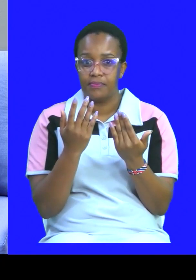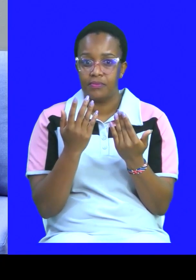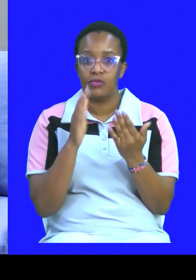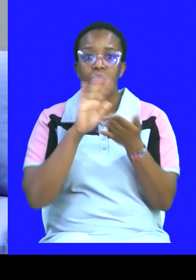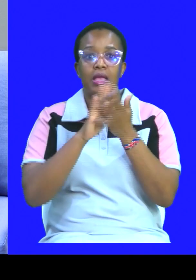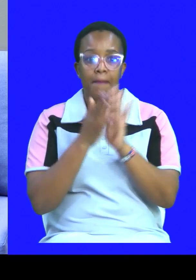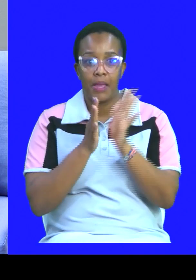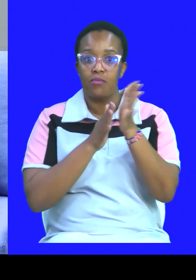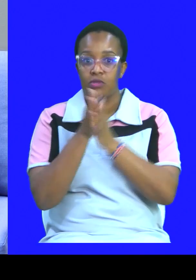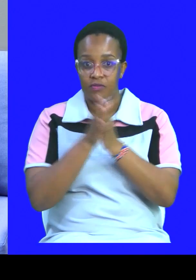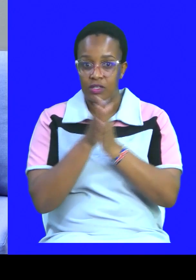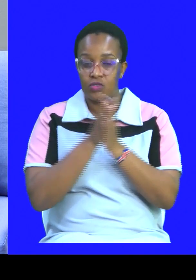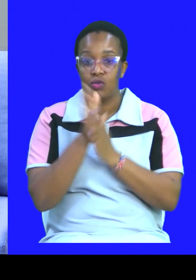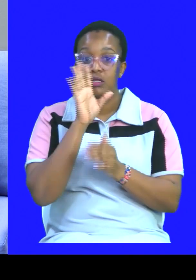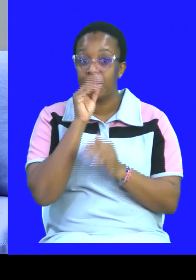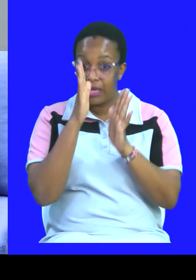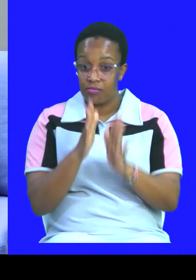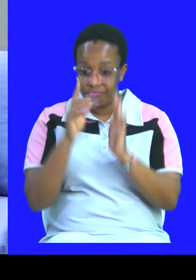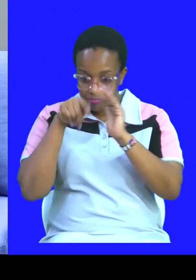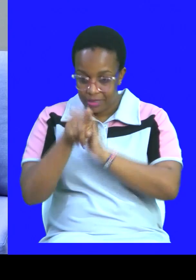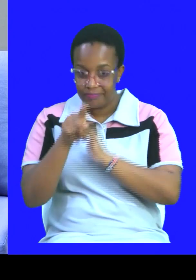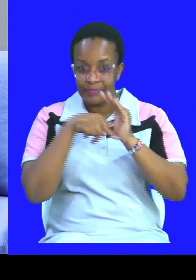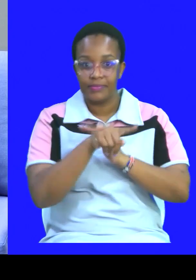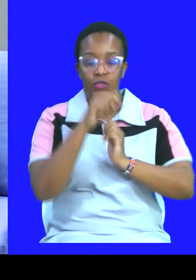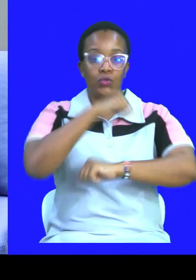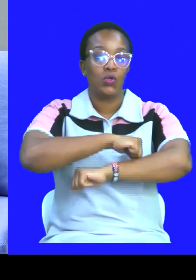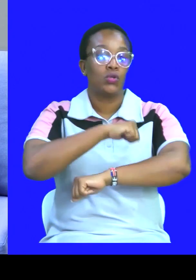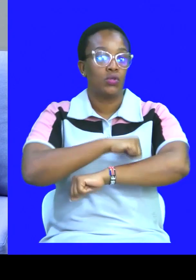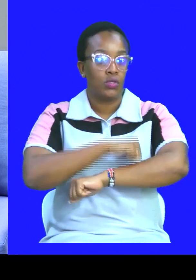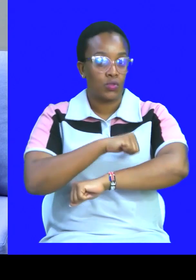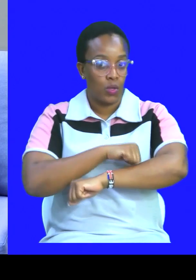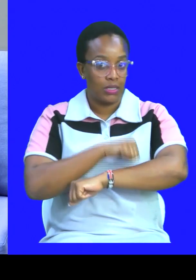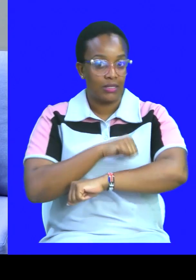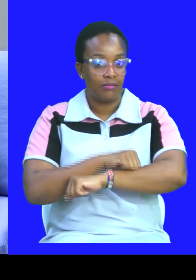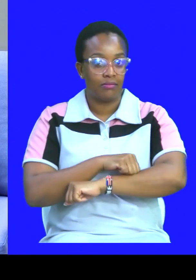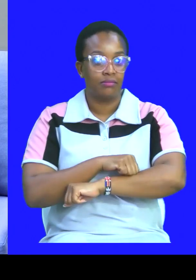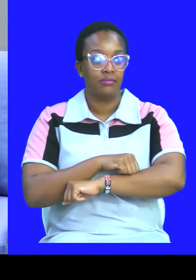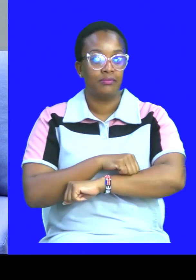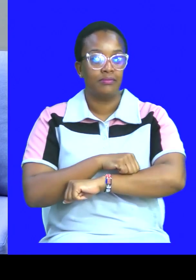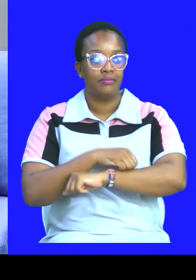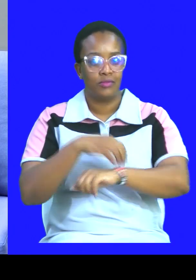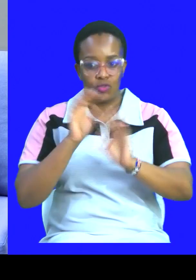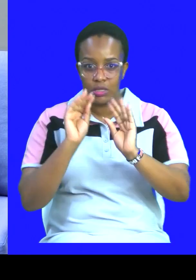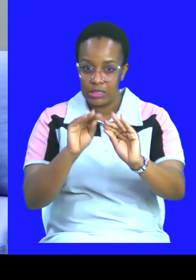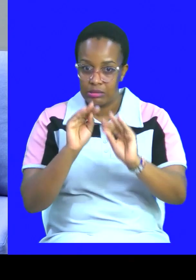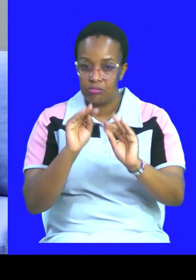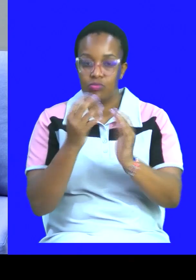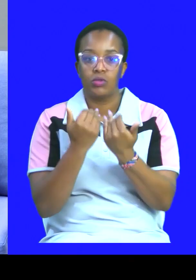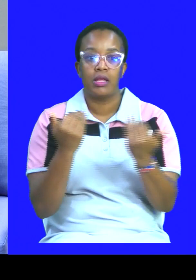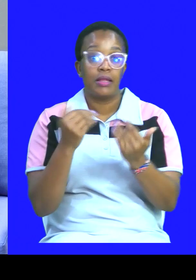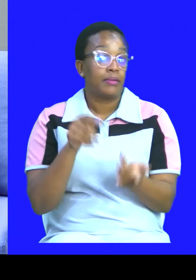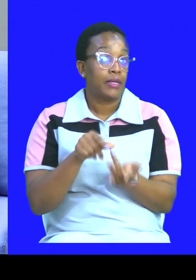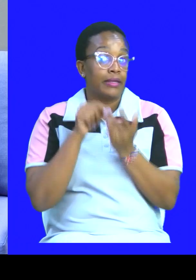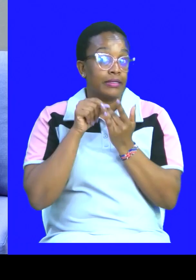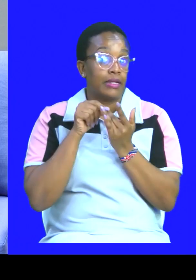speaker, like going to schools, especially to schools of those special schools, like, and try